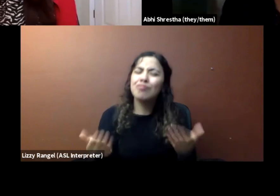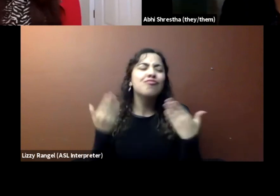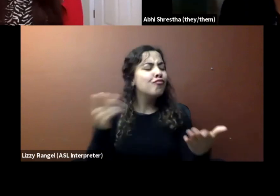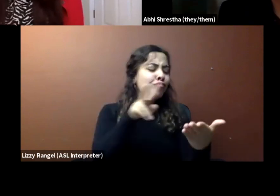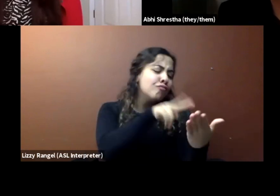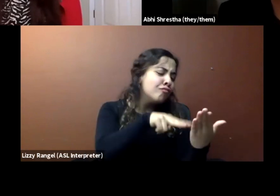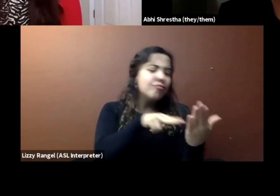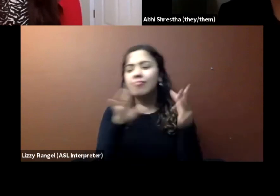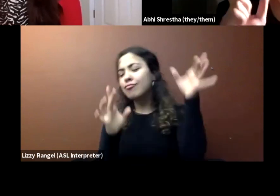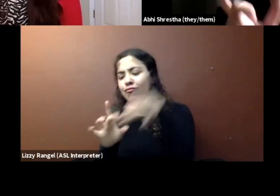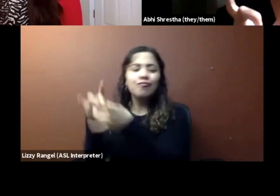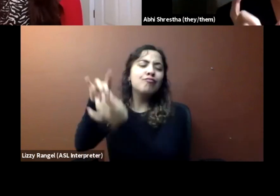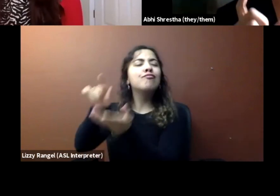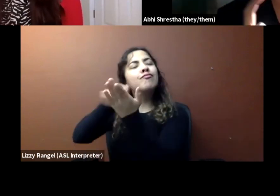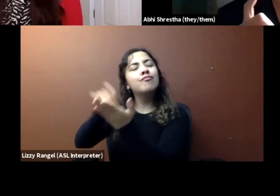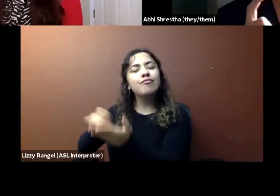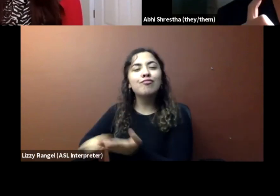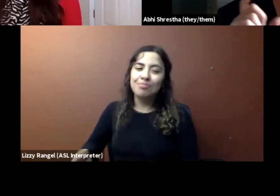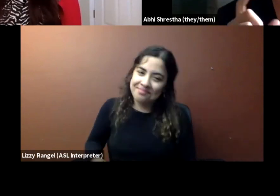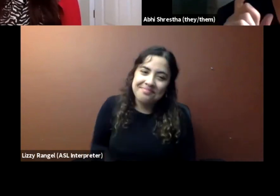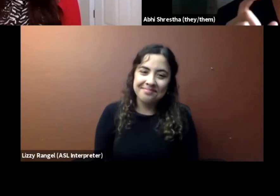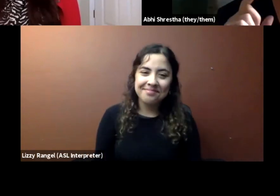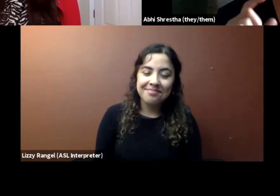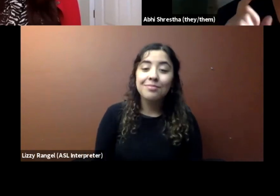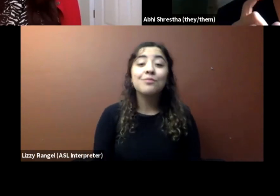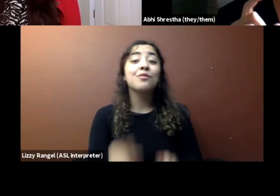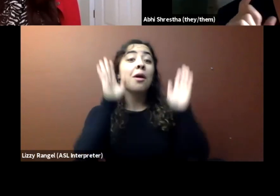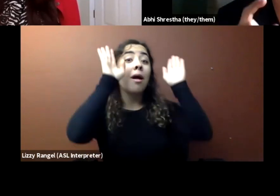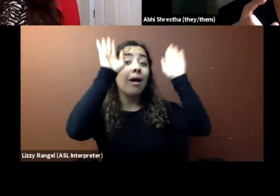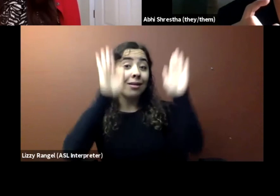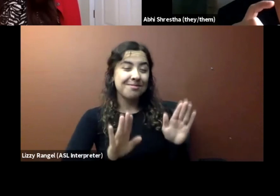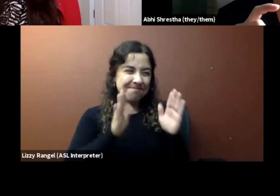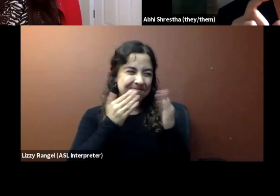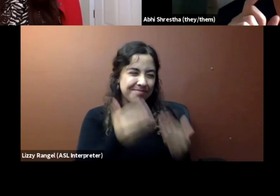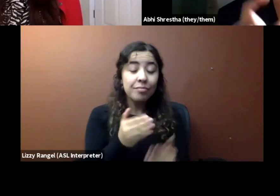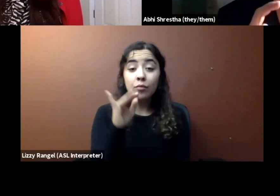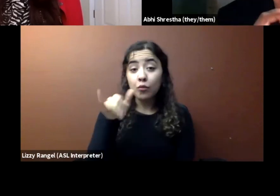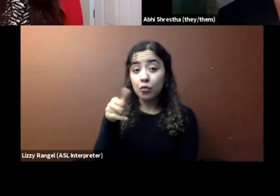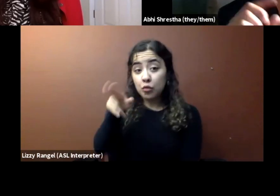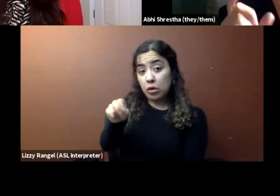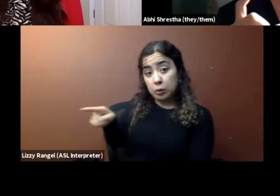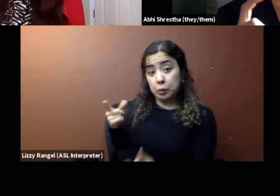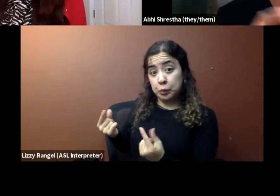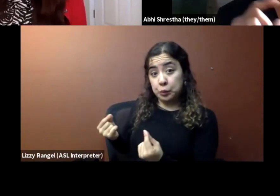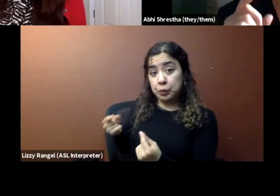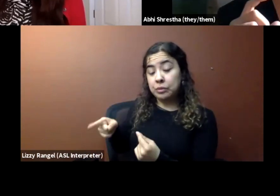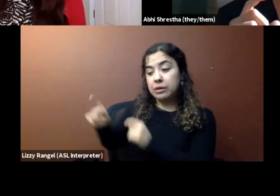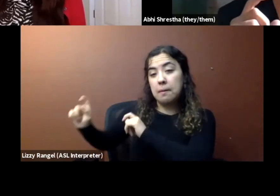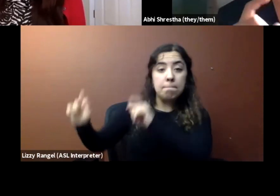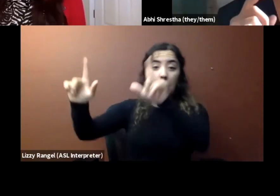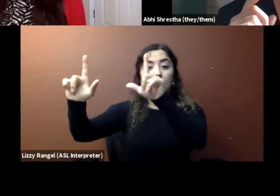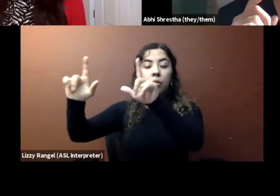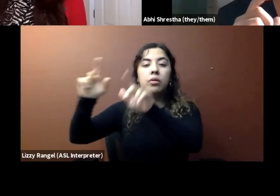Awesome. So John is going to put up the poem that we'll be using as the text. To note that it